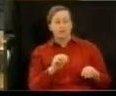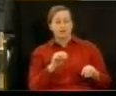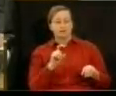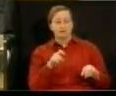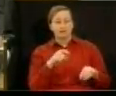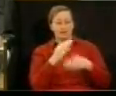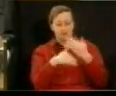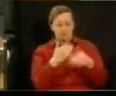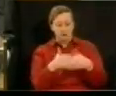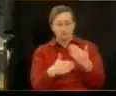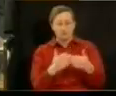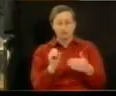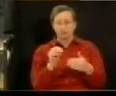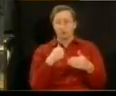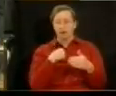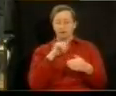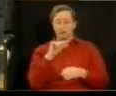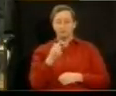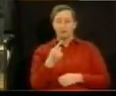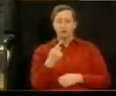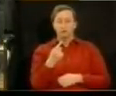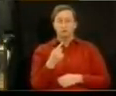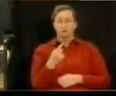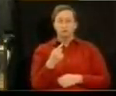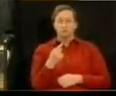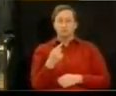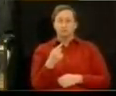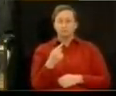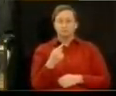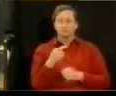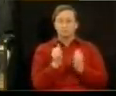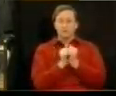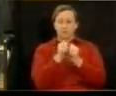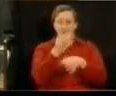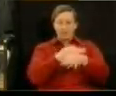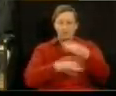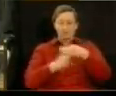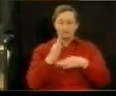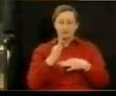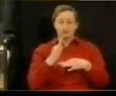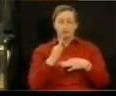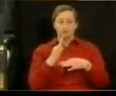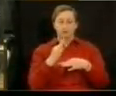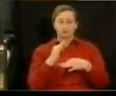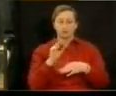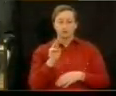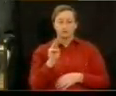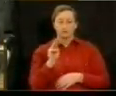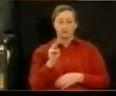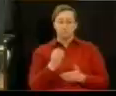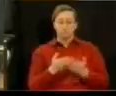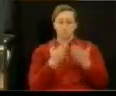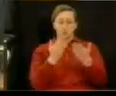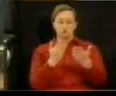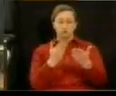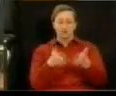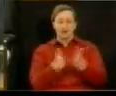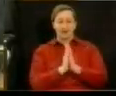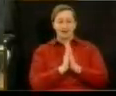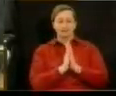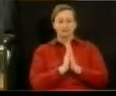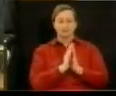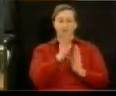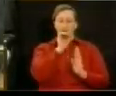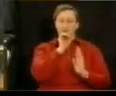So I would first, in this substitute motion, ask that in lieu of this special meeting